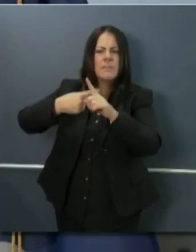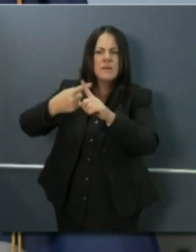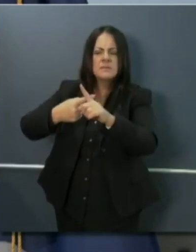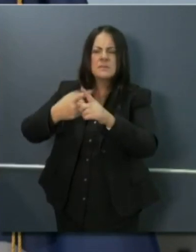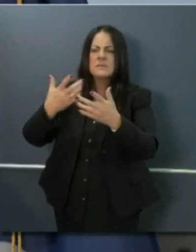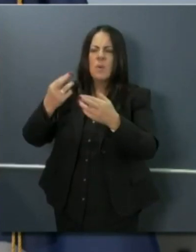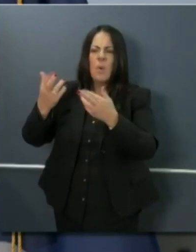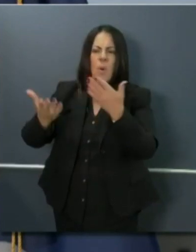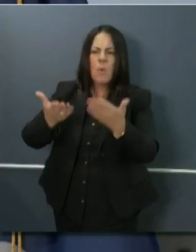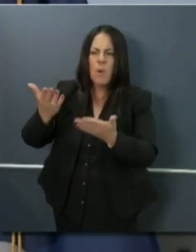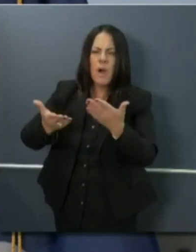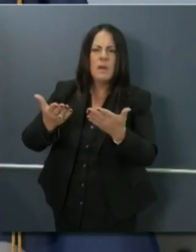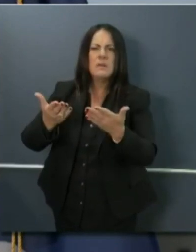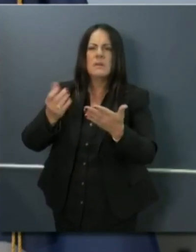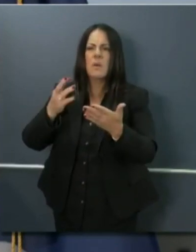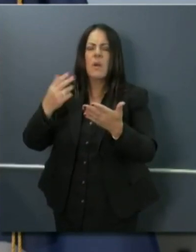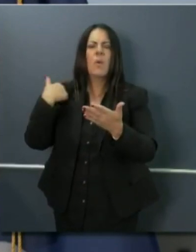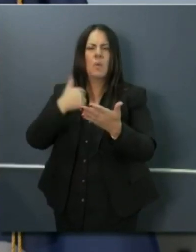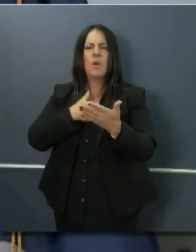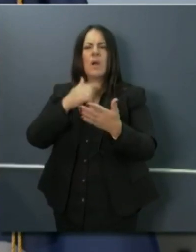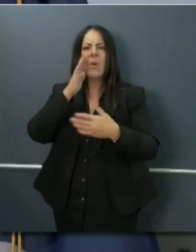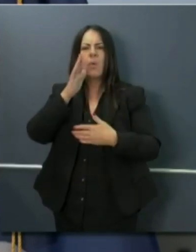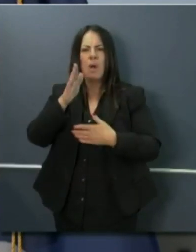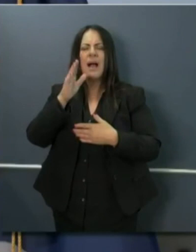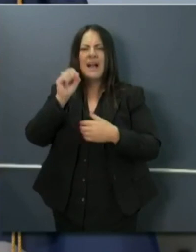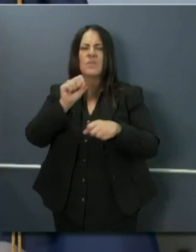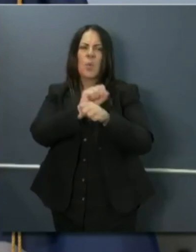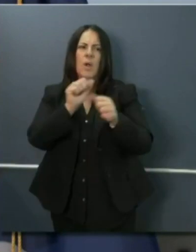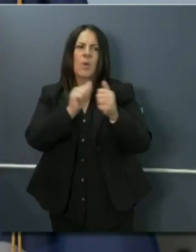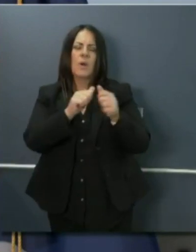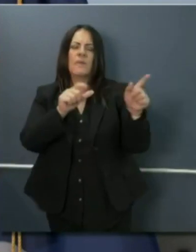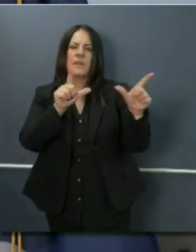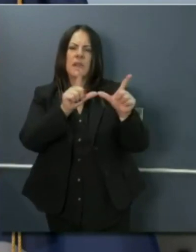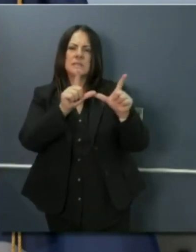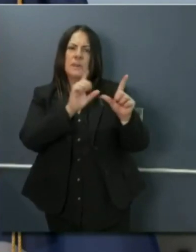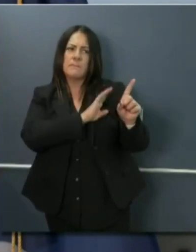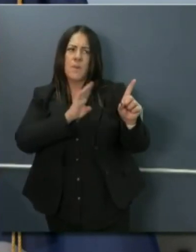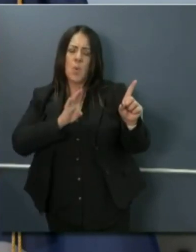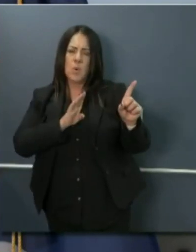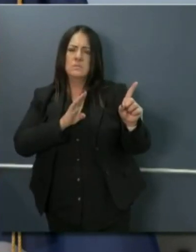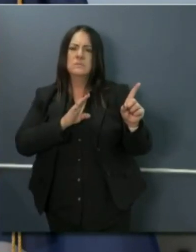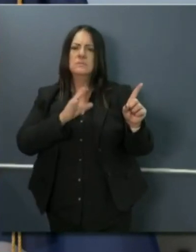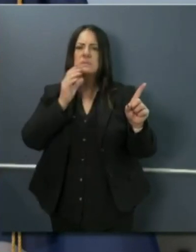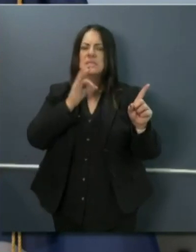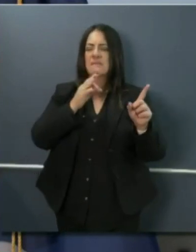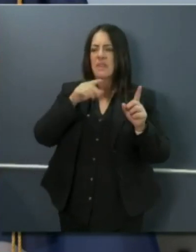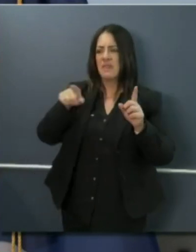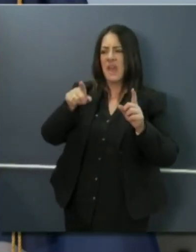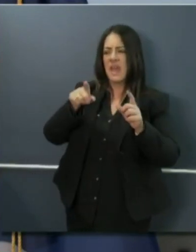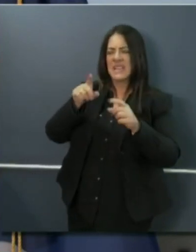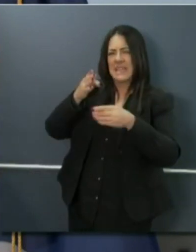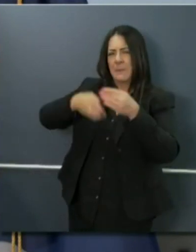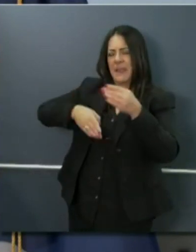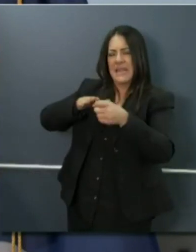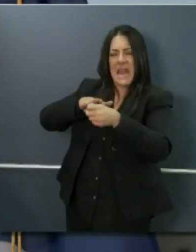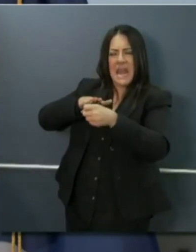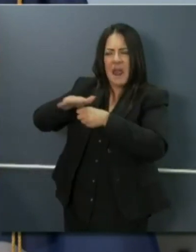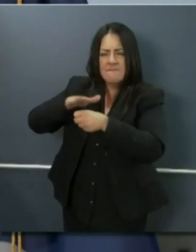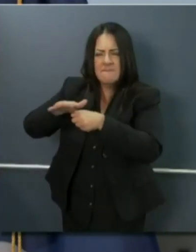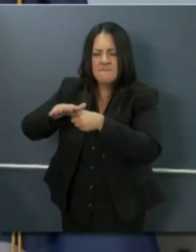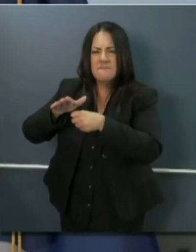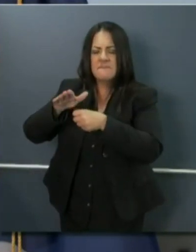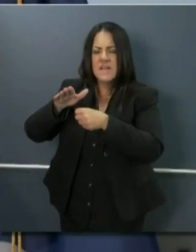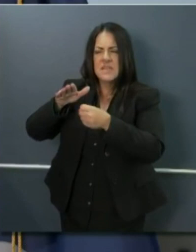surging, we will have to work with our licensing boards to determine whether they've completed enough of their training to get